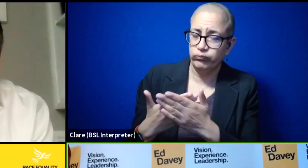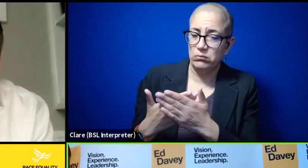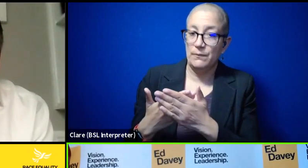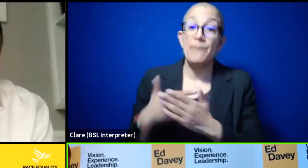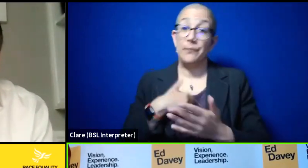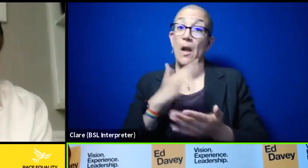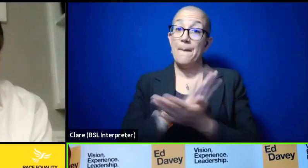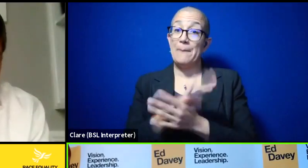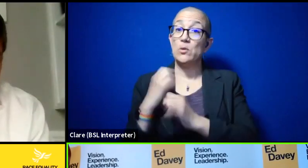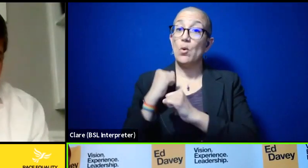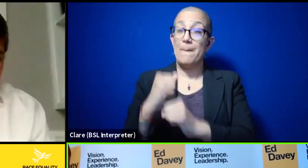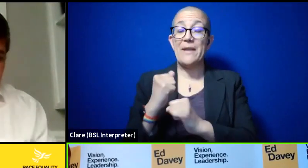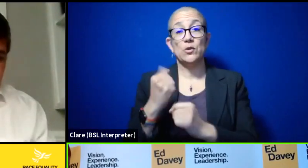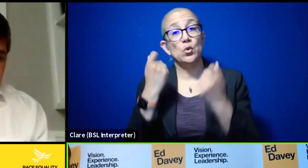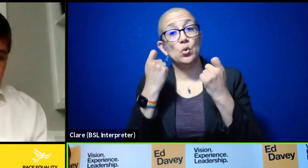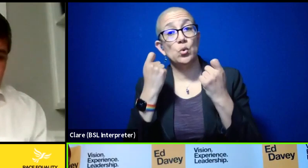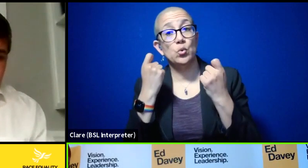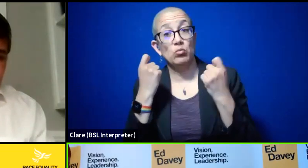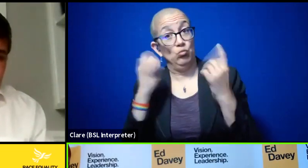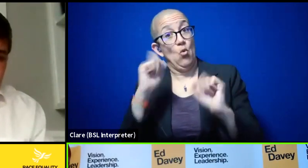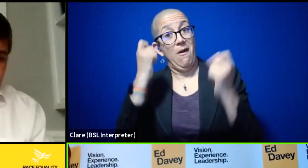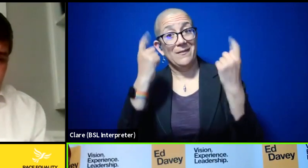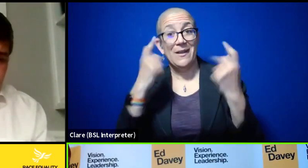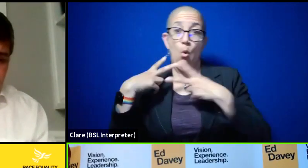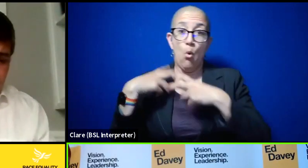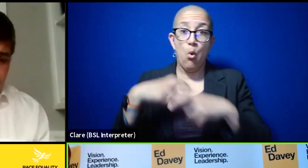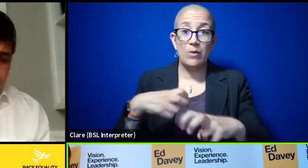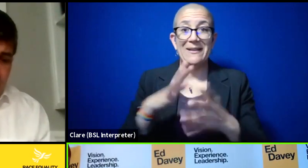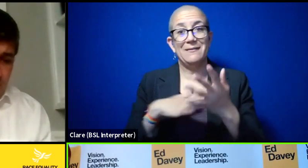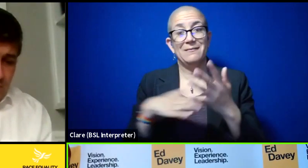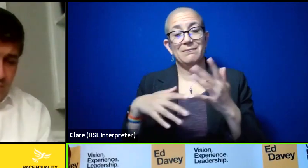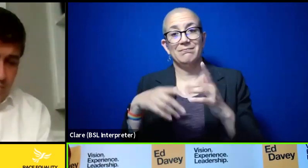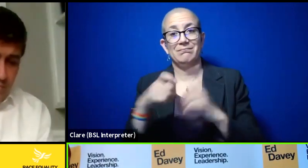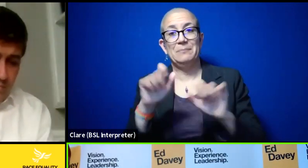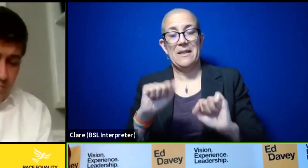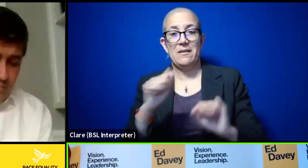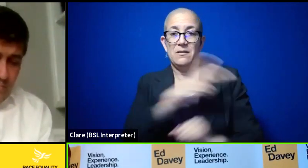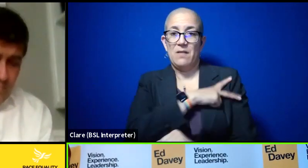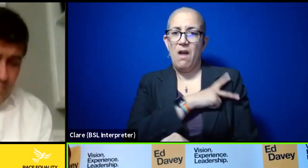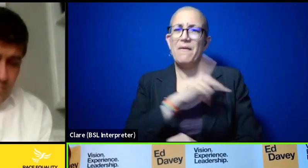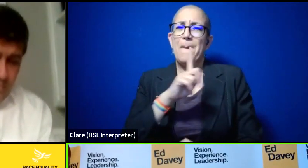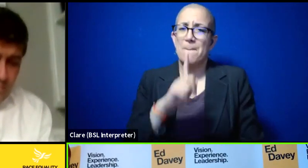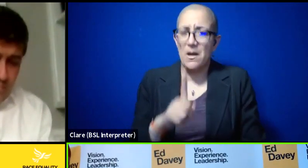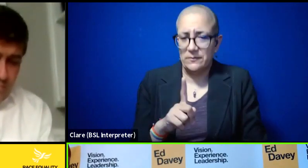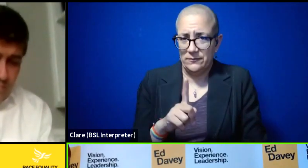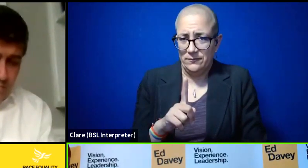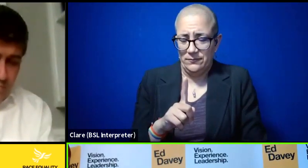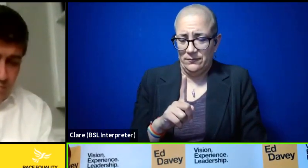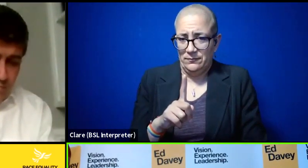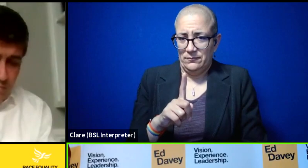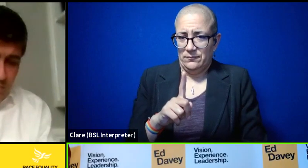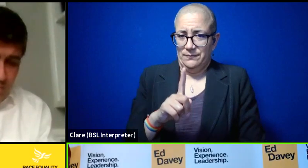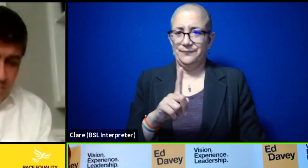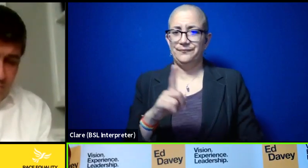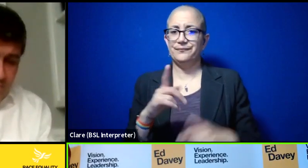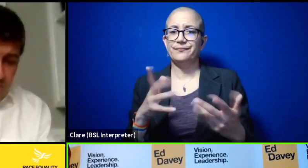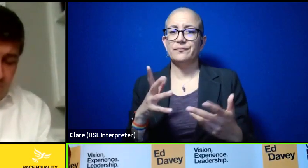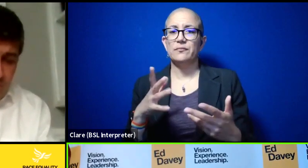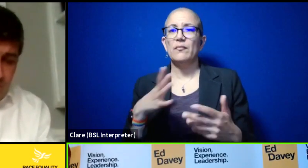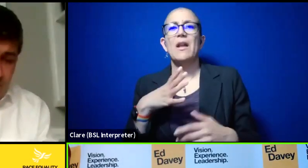to this idea of an audit of MP staff. However, what I don't want it to be is an excuse for lack